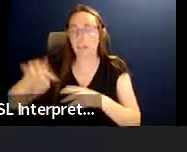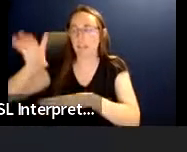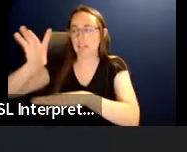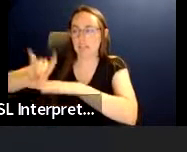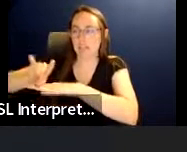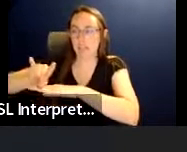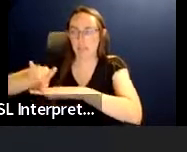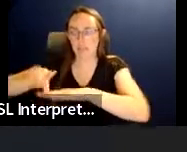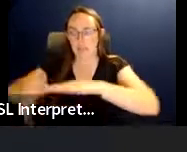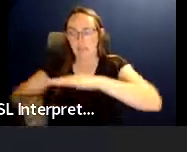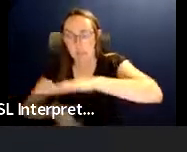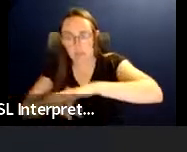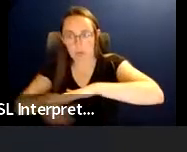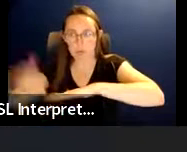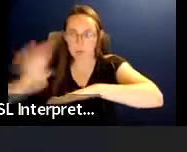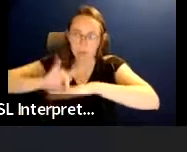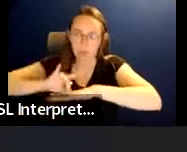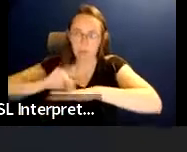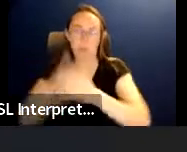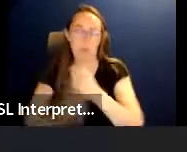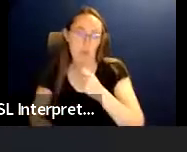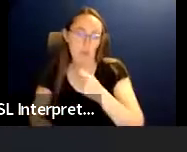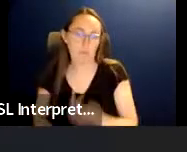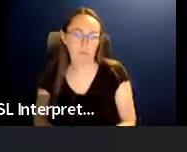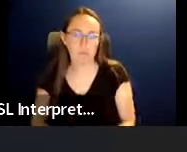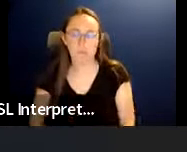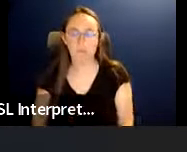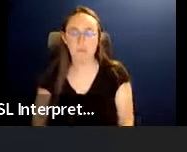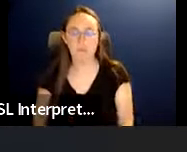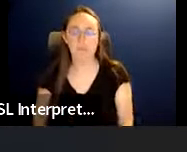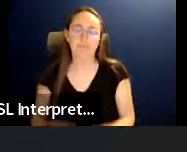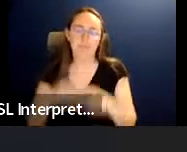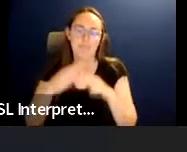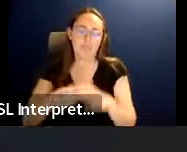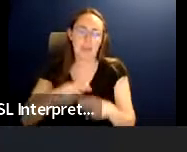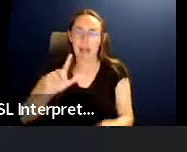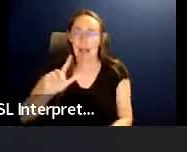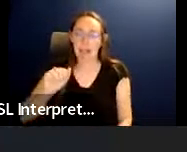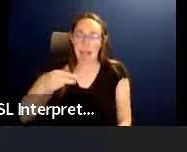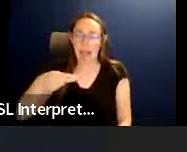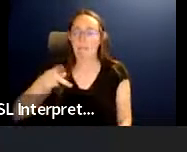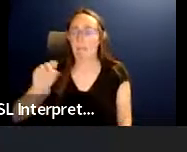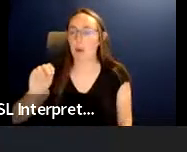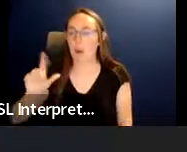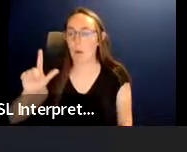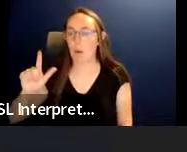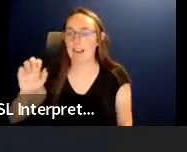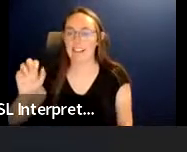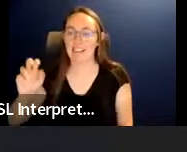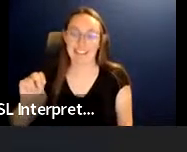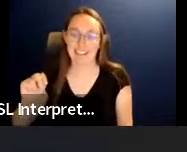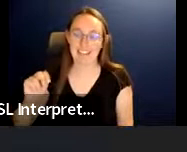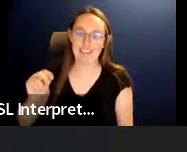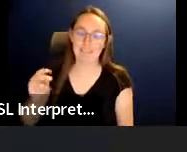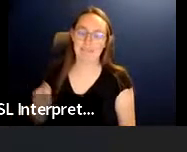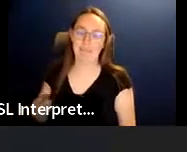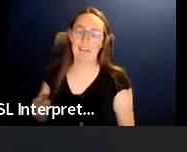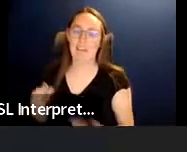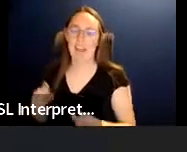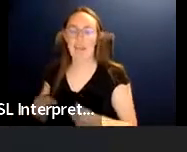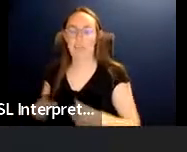top of the, I call it the lapeline, so to rest on his